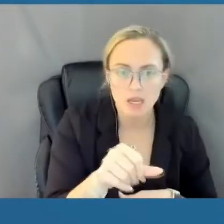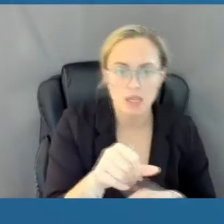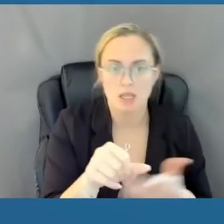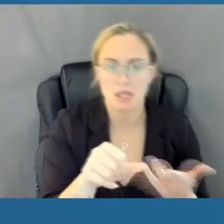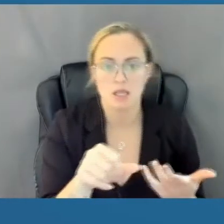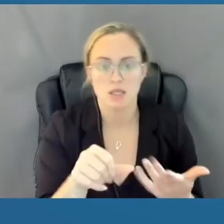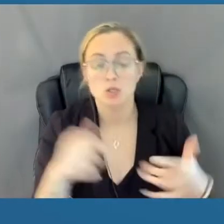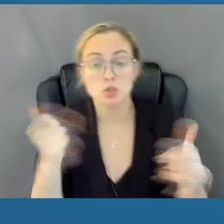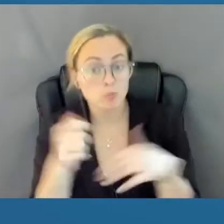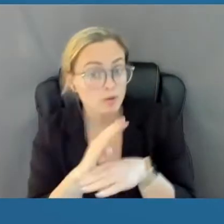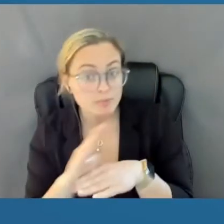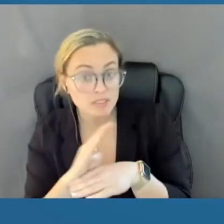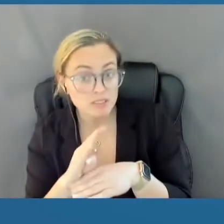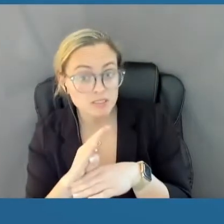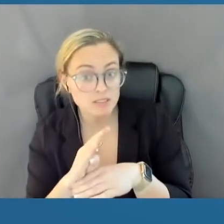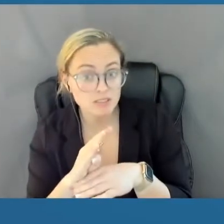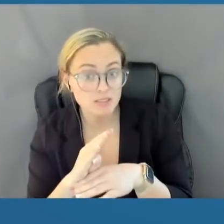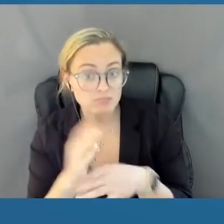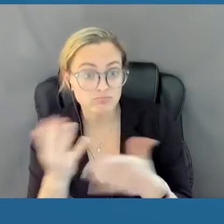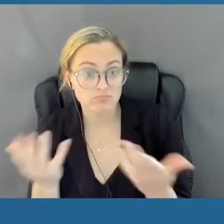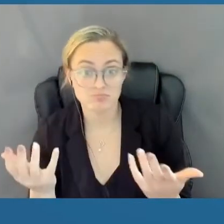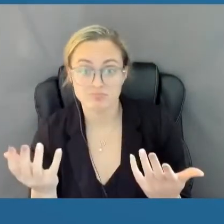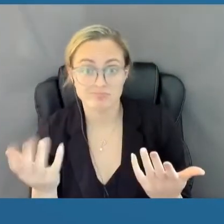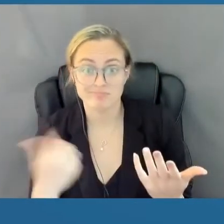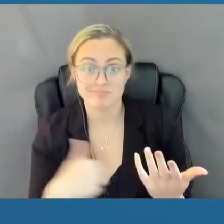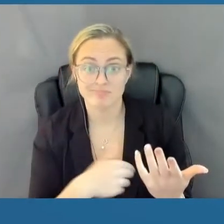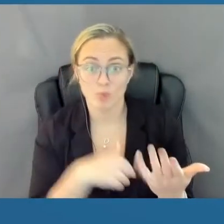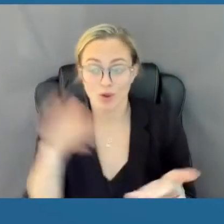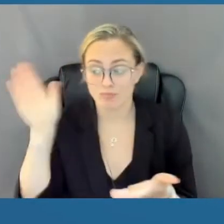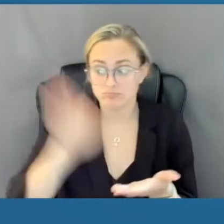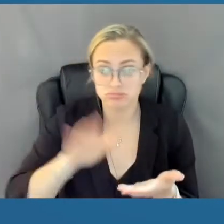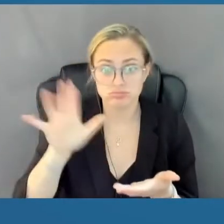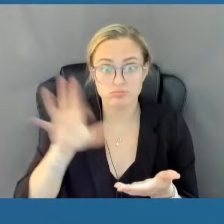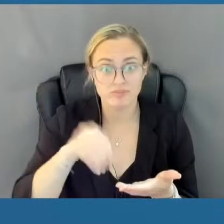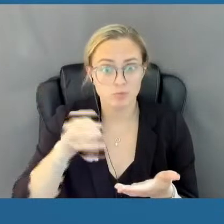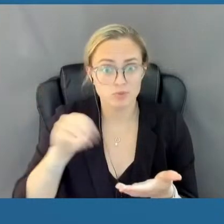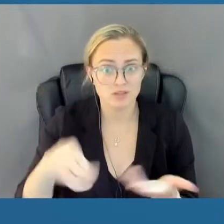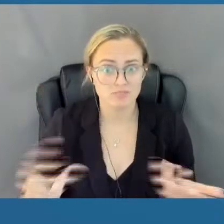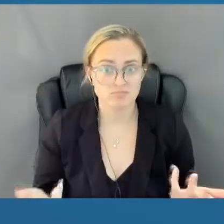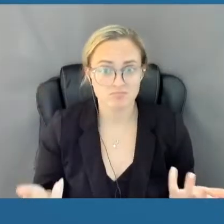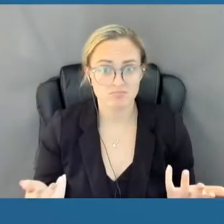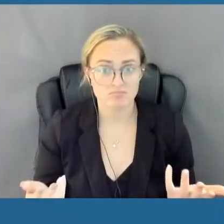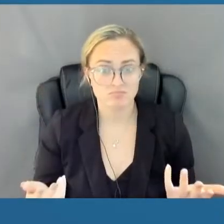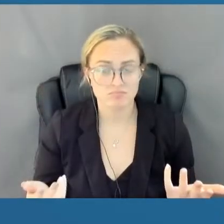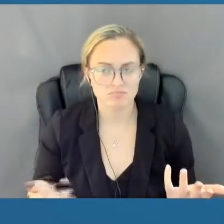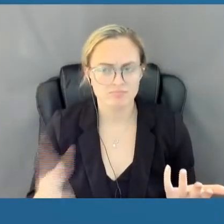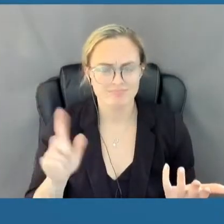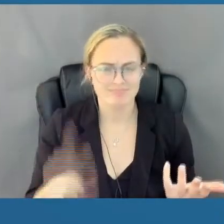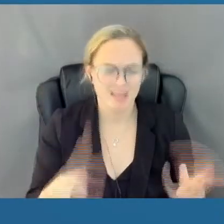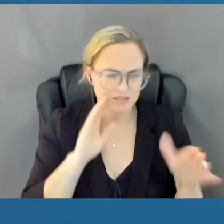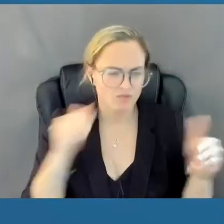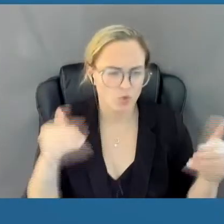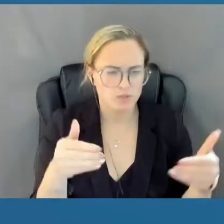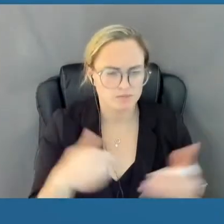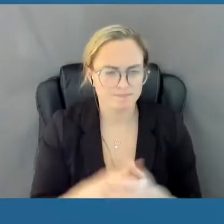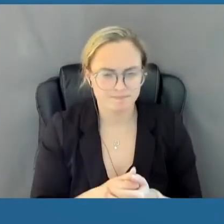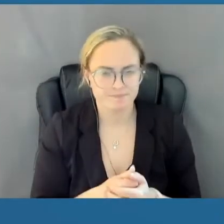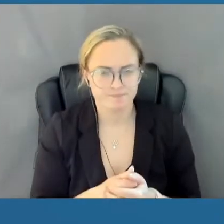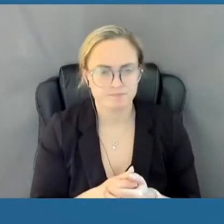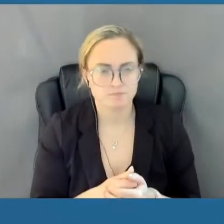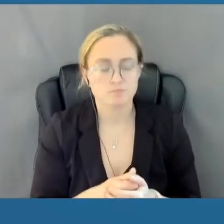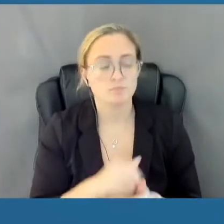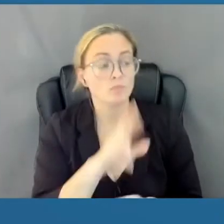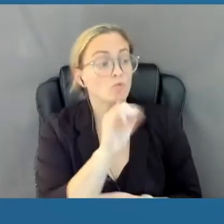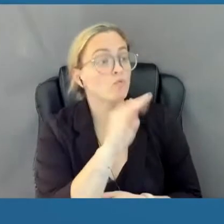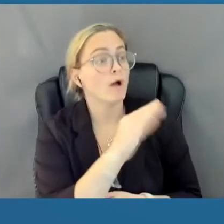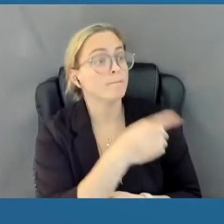small businesses, we're cutting at 50%. So that's where the focus is. Rob?